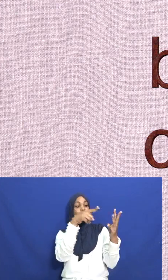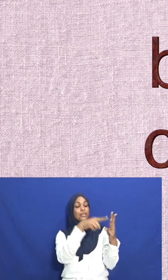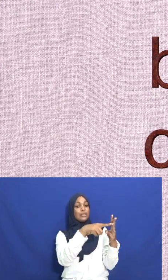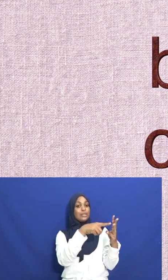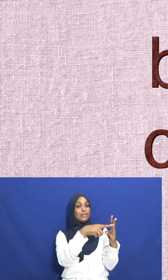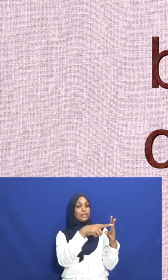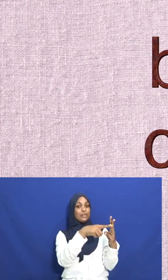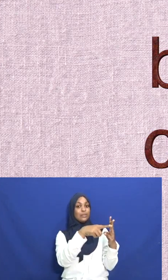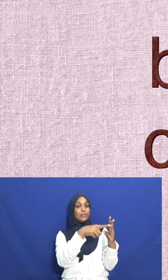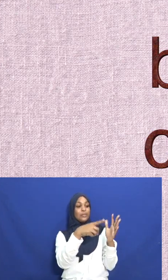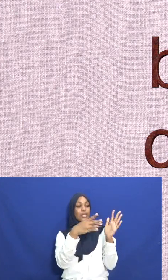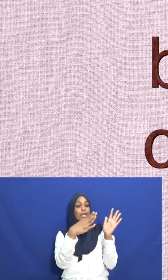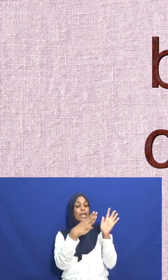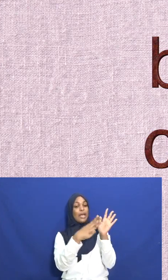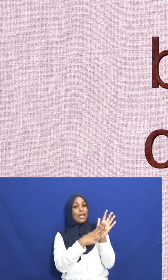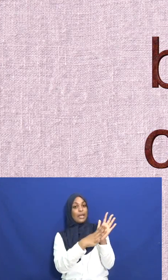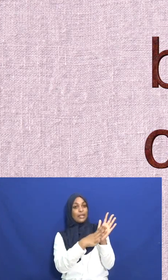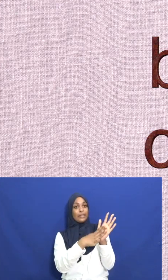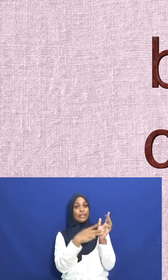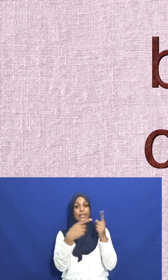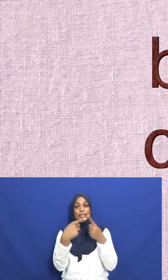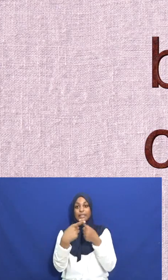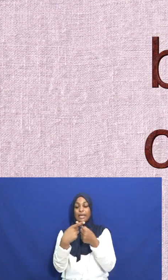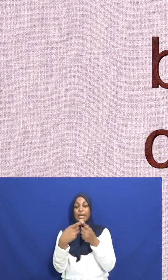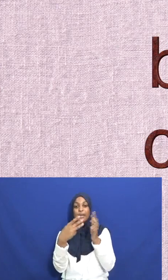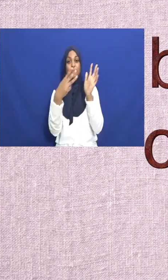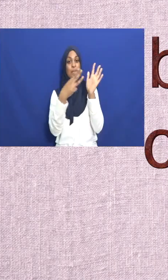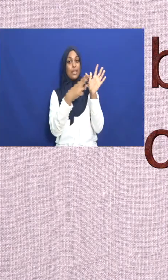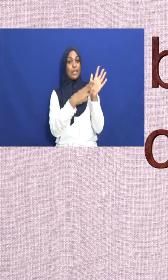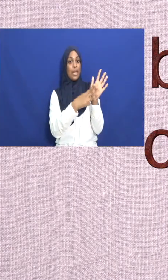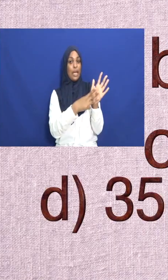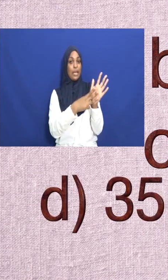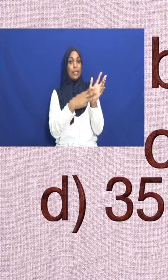times 8 times 8.